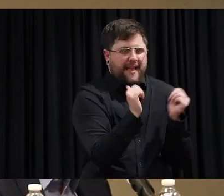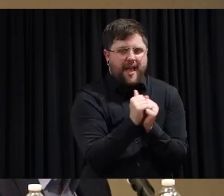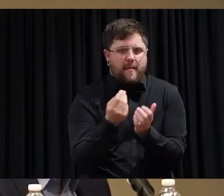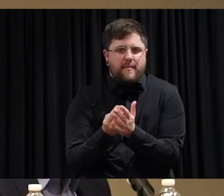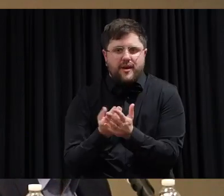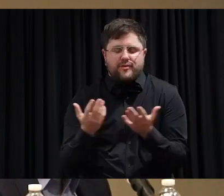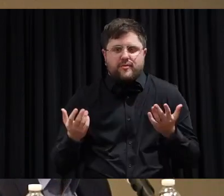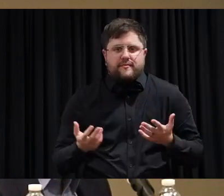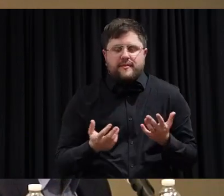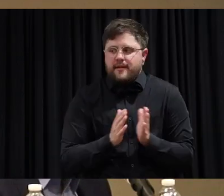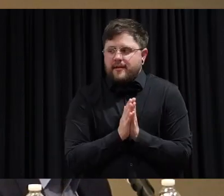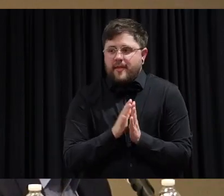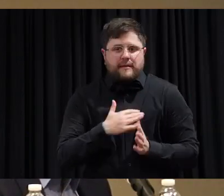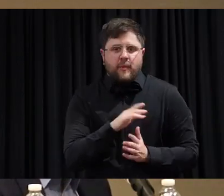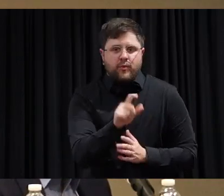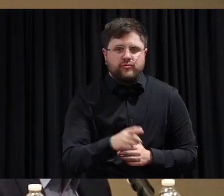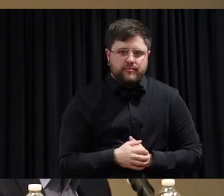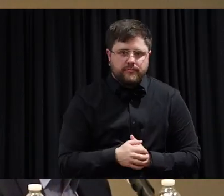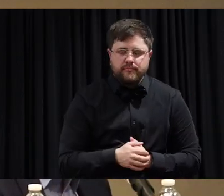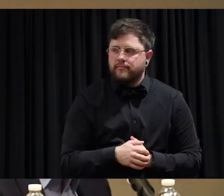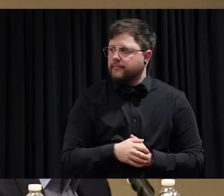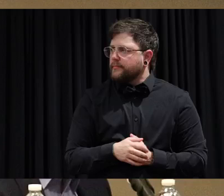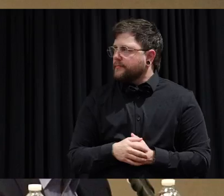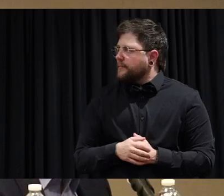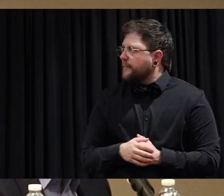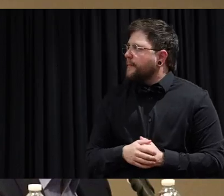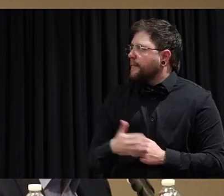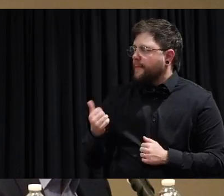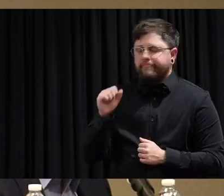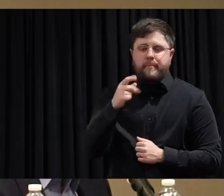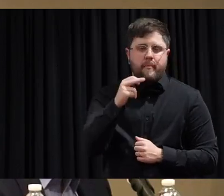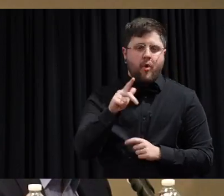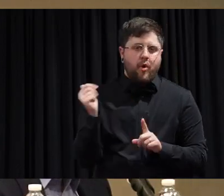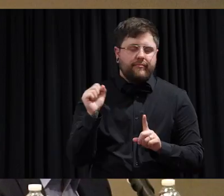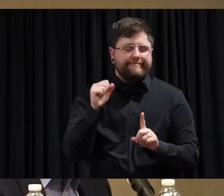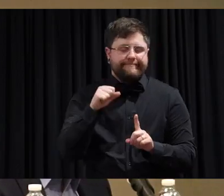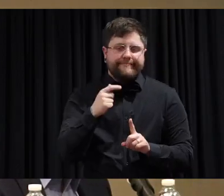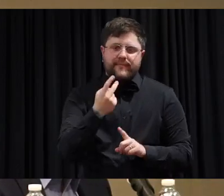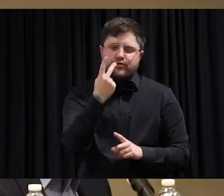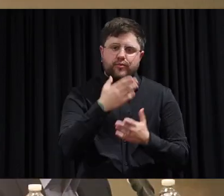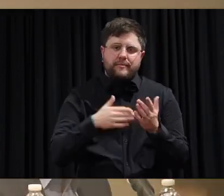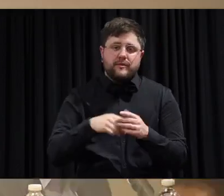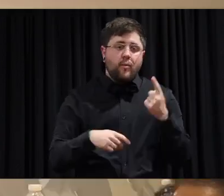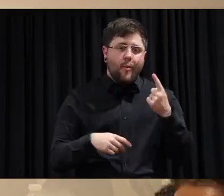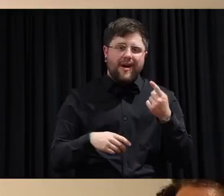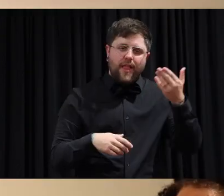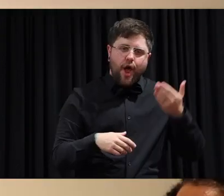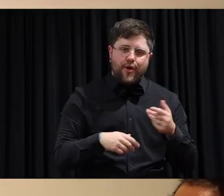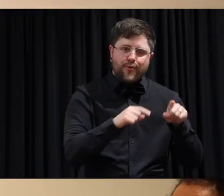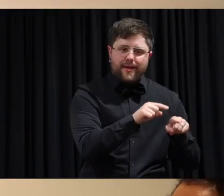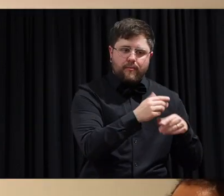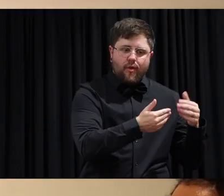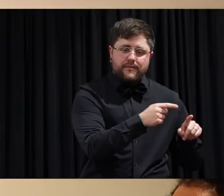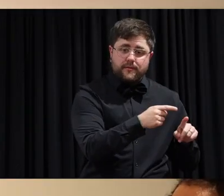anyway, that's my question. Yeah, and so I think there's two pieces to it. One is on the hiring side. Are we bringing in